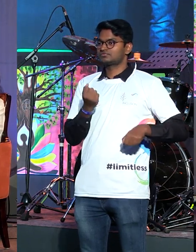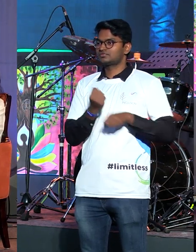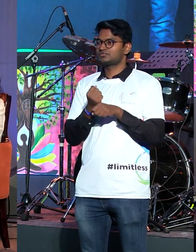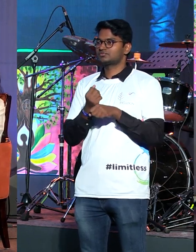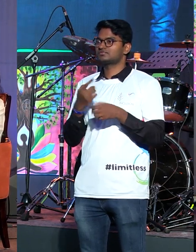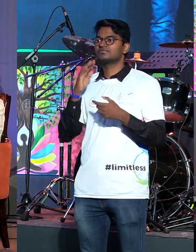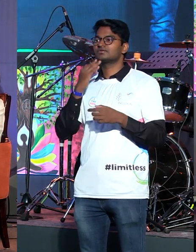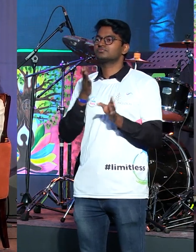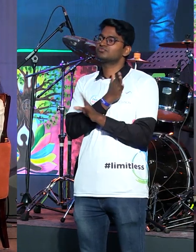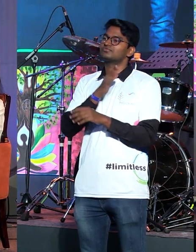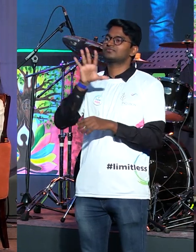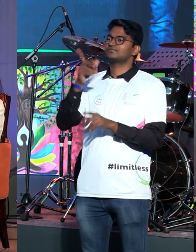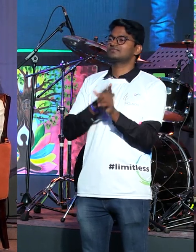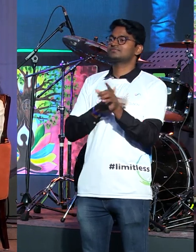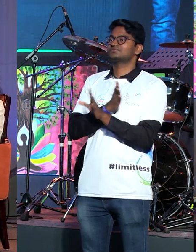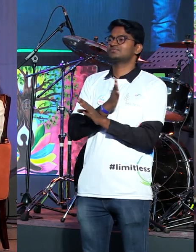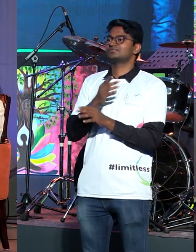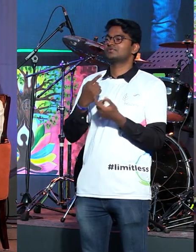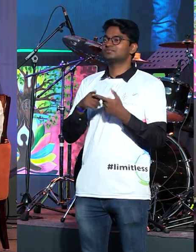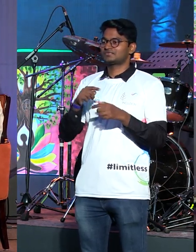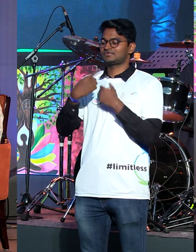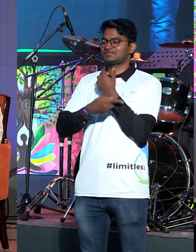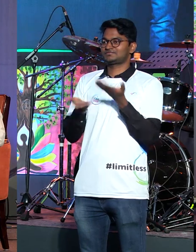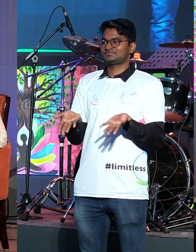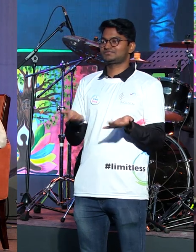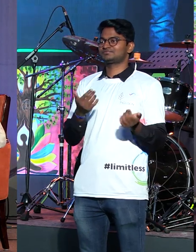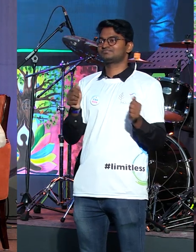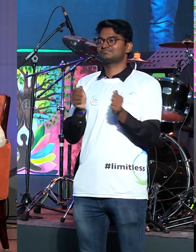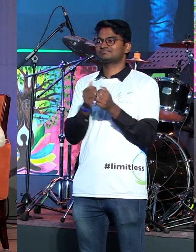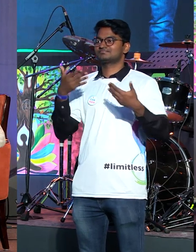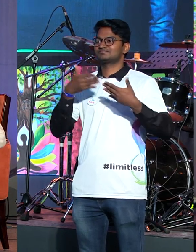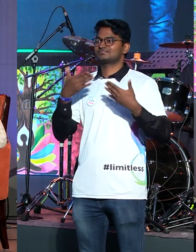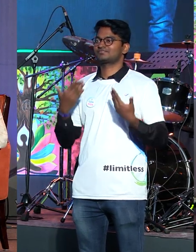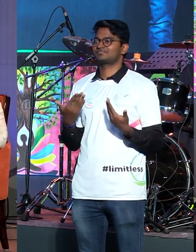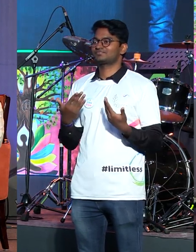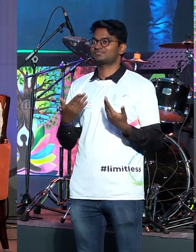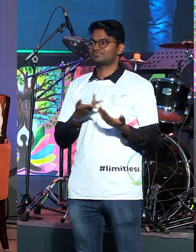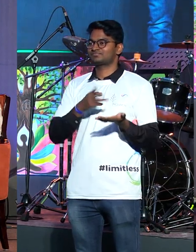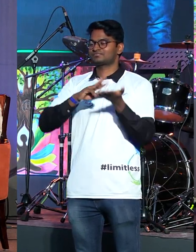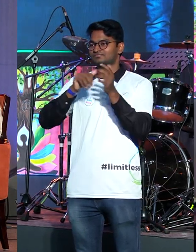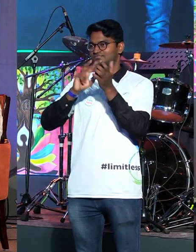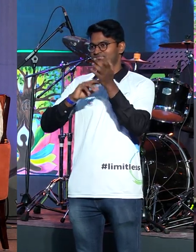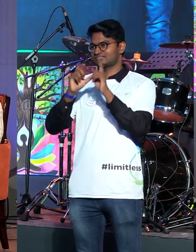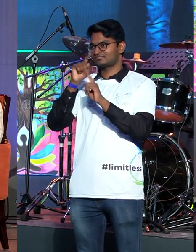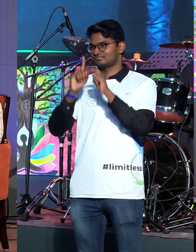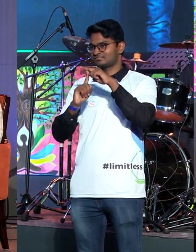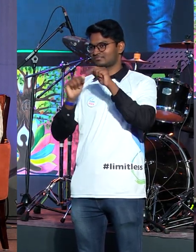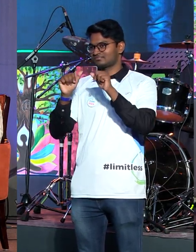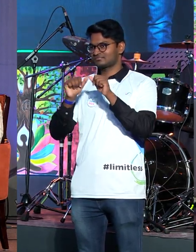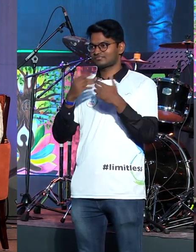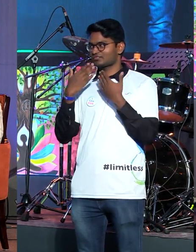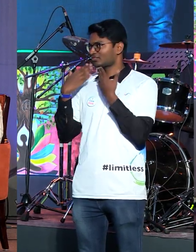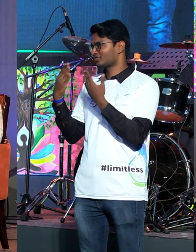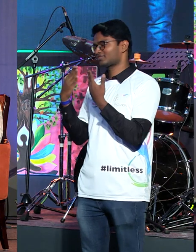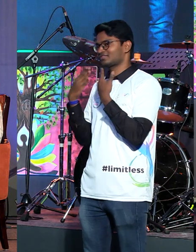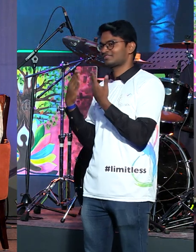and finally she is here. So let's hear it for Nandita Das. Thank you. Thank you, in fact, Feroz. Thank you for